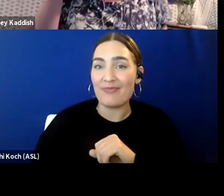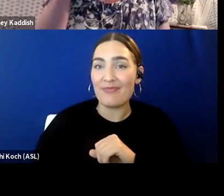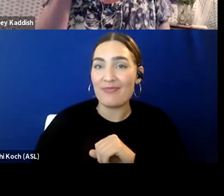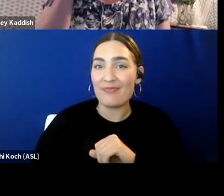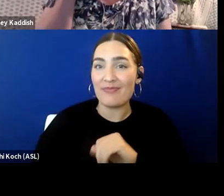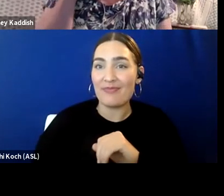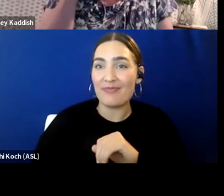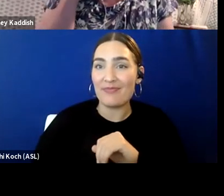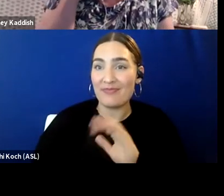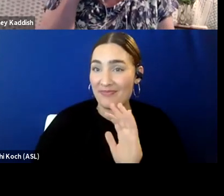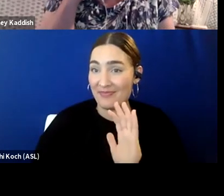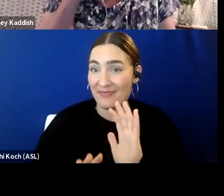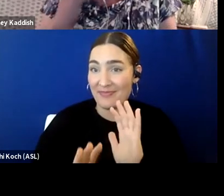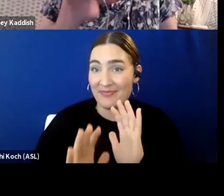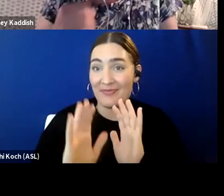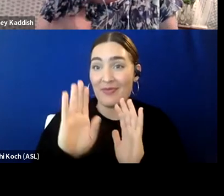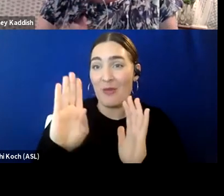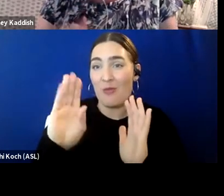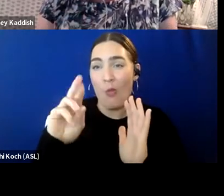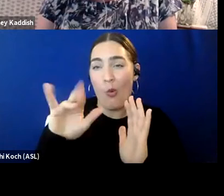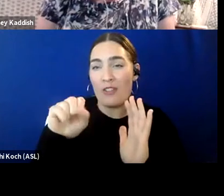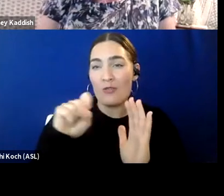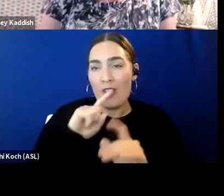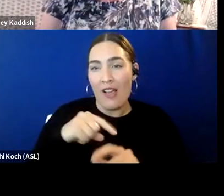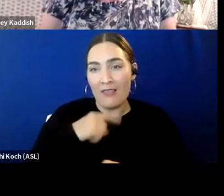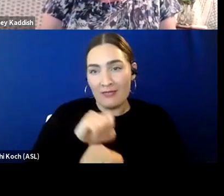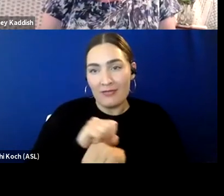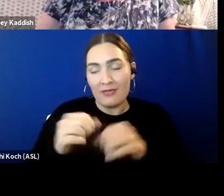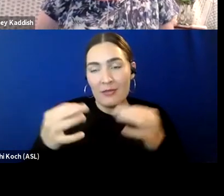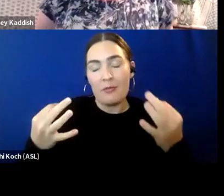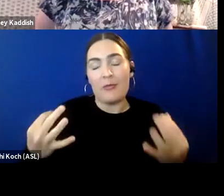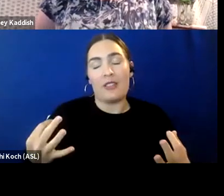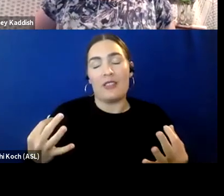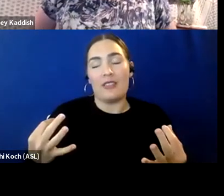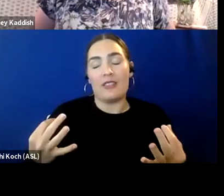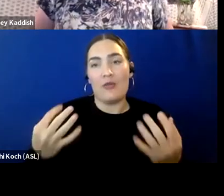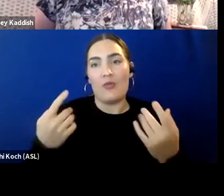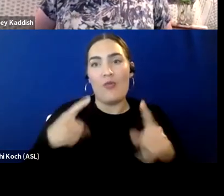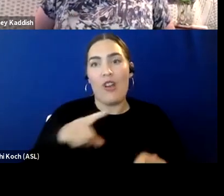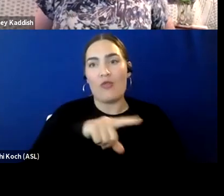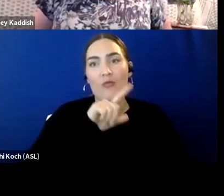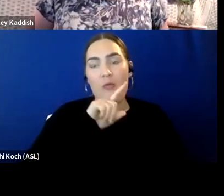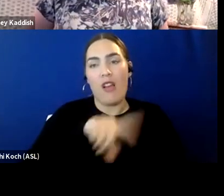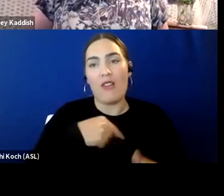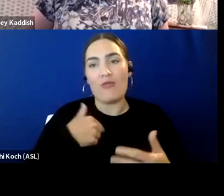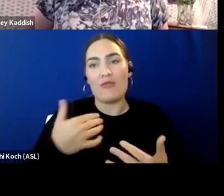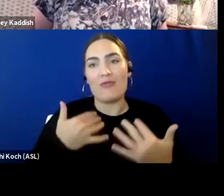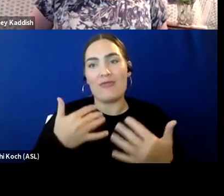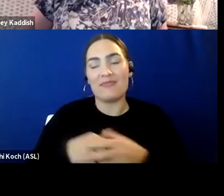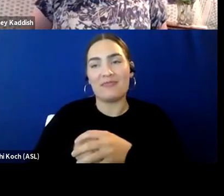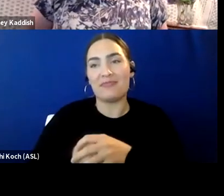How's everybody doing? I'm meditating for a while already on your response to one of the questions in Q&A.